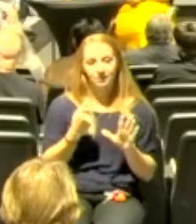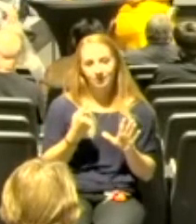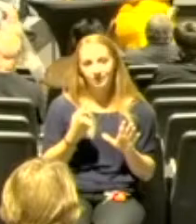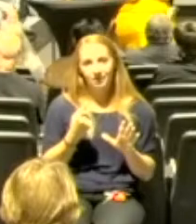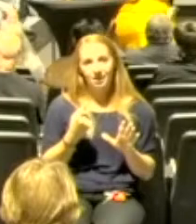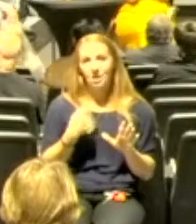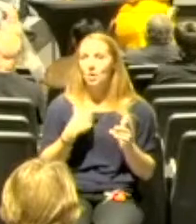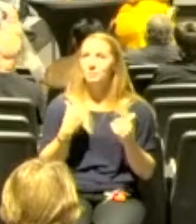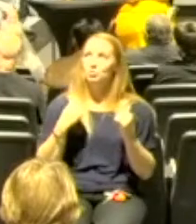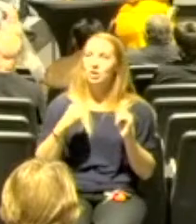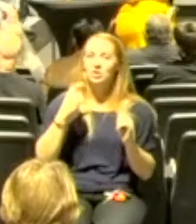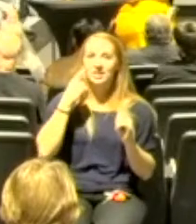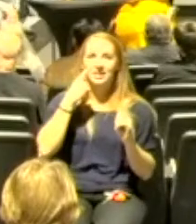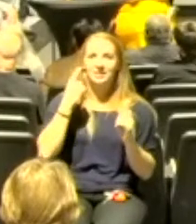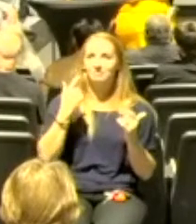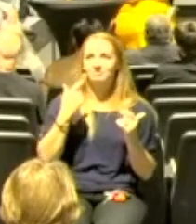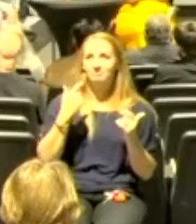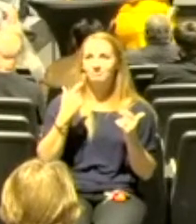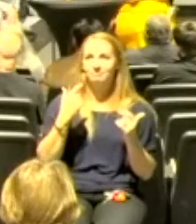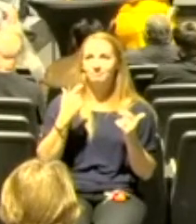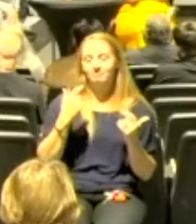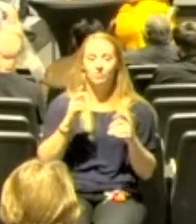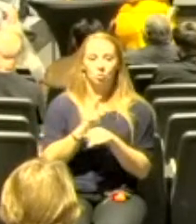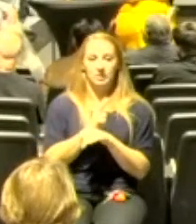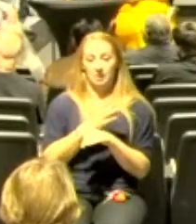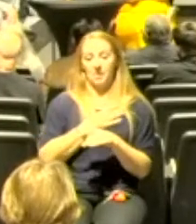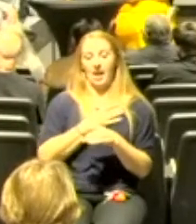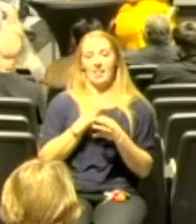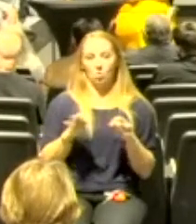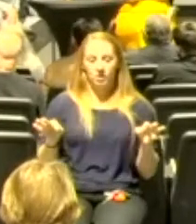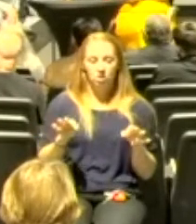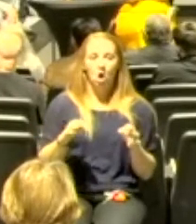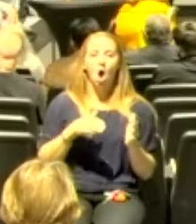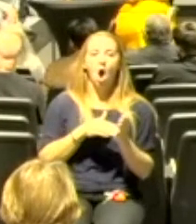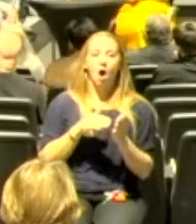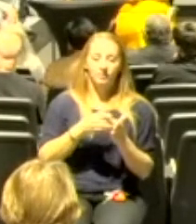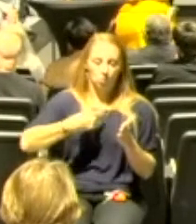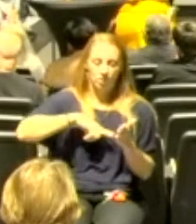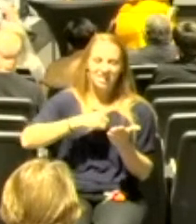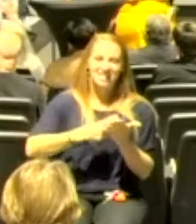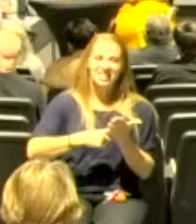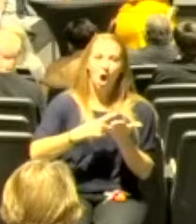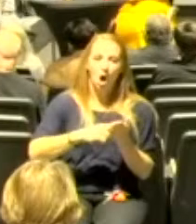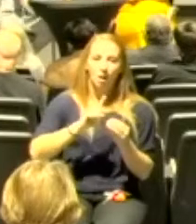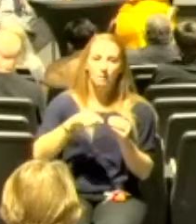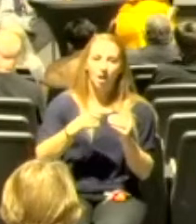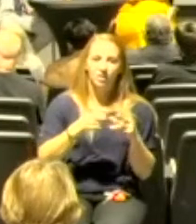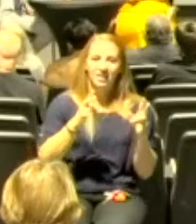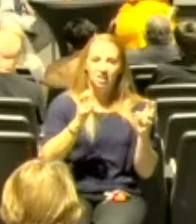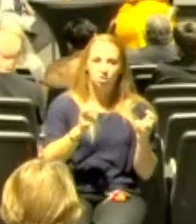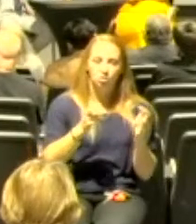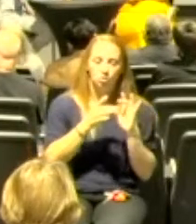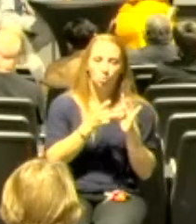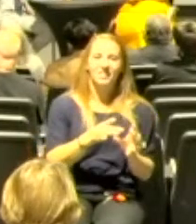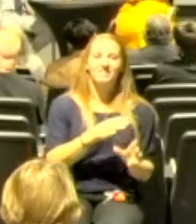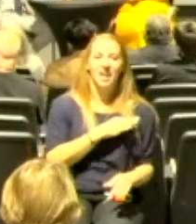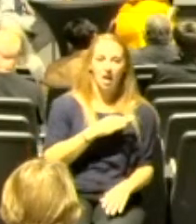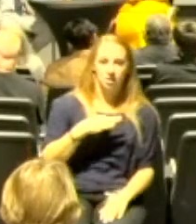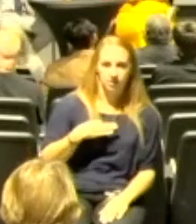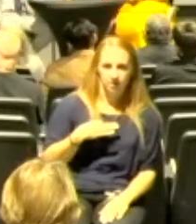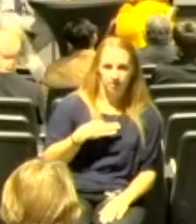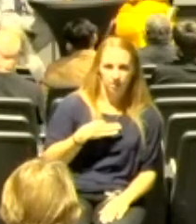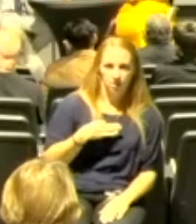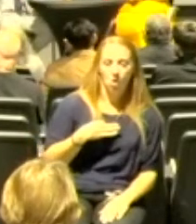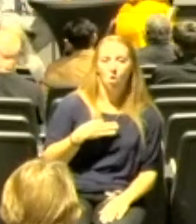my language and encourage everyone else to do this. We oftentimes talk about these issues just in terms of faculty. I think we